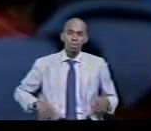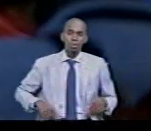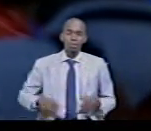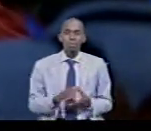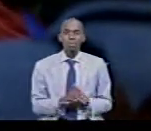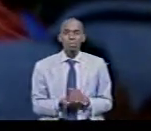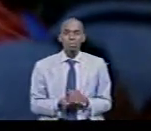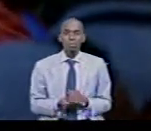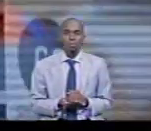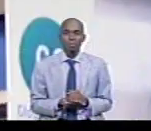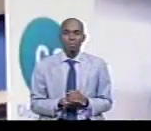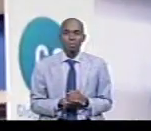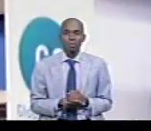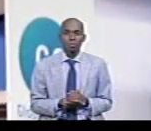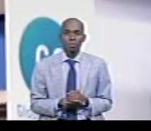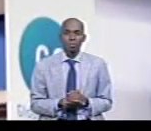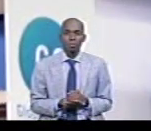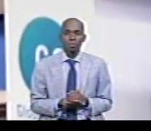of